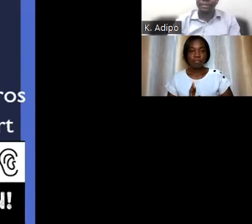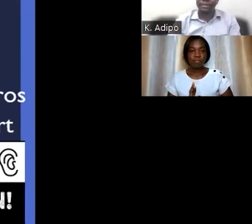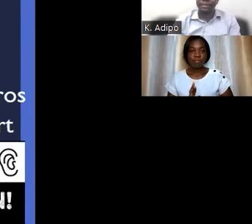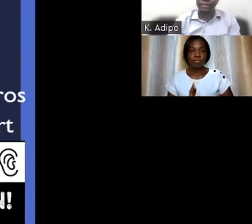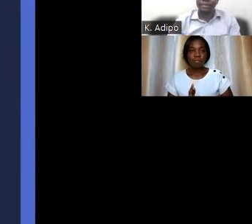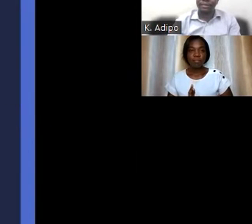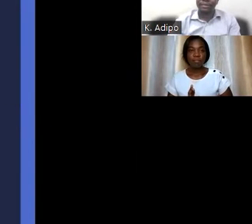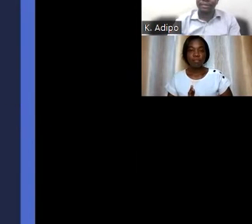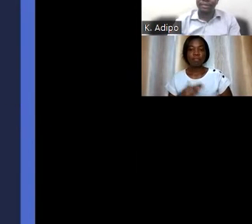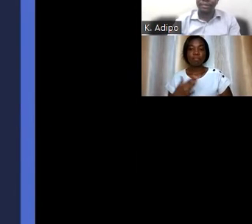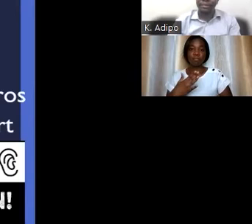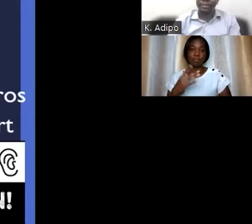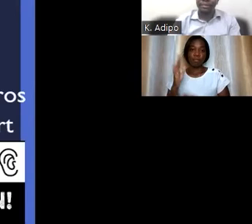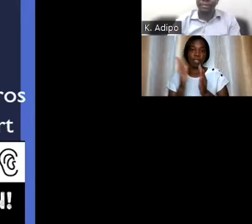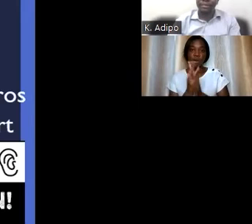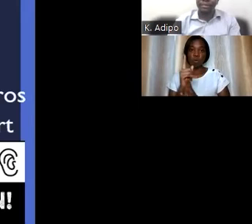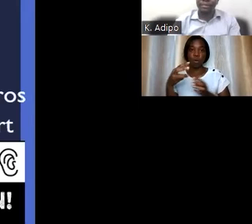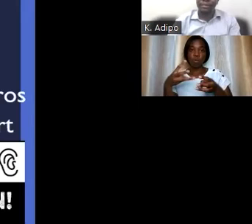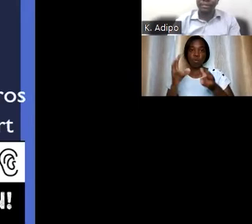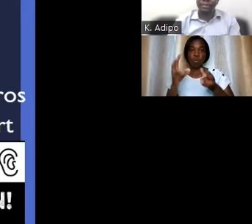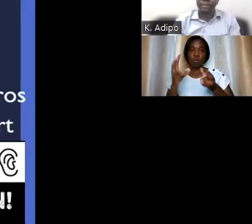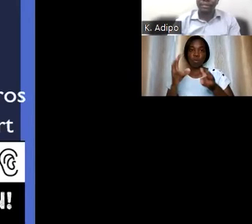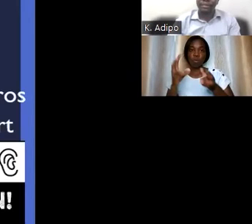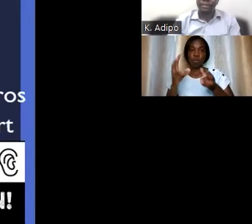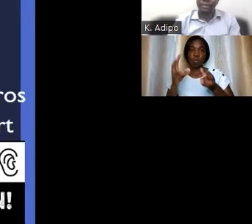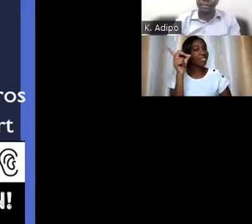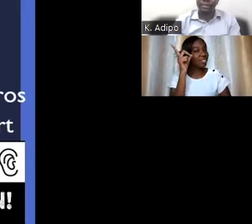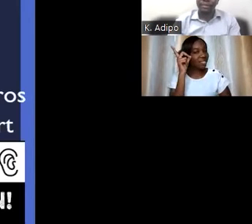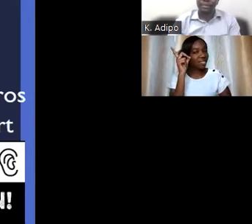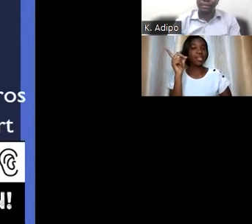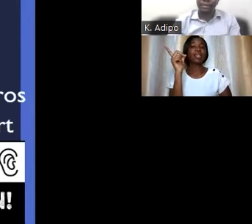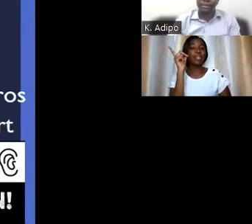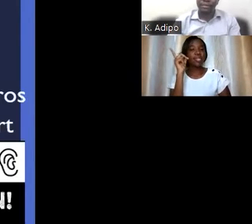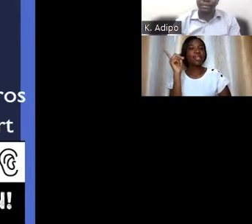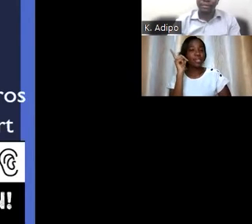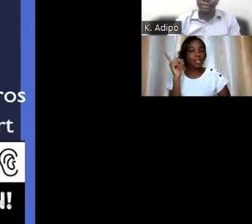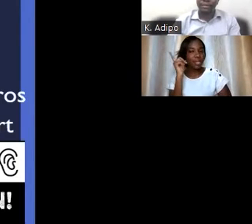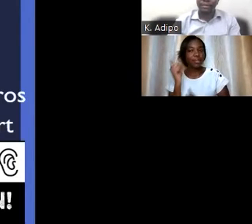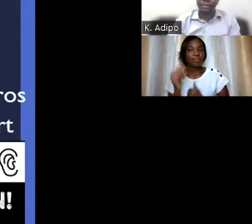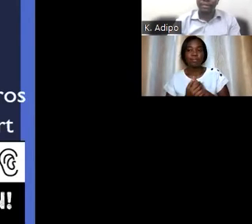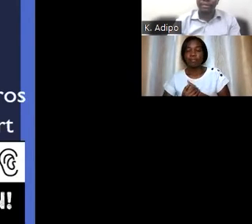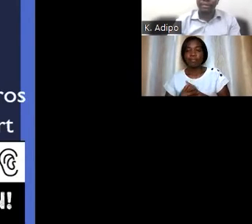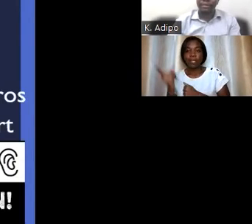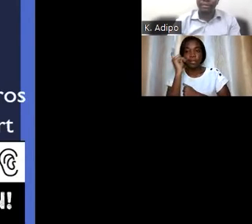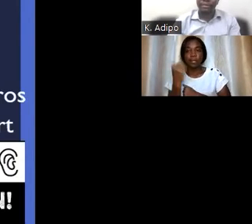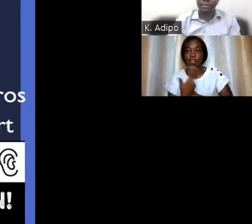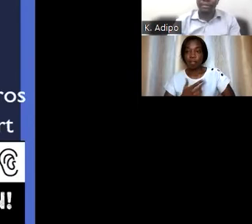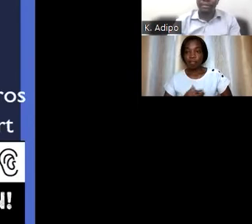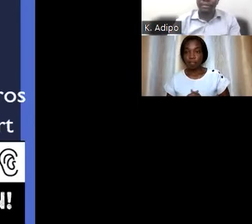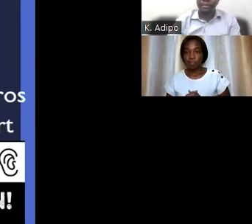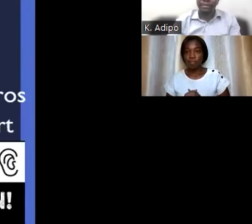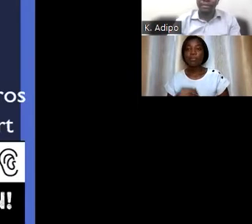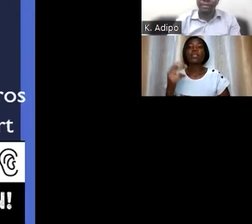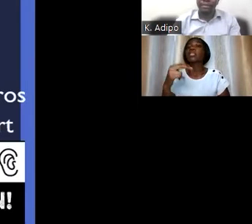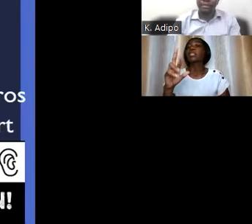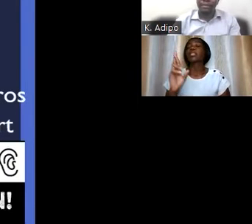And one of the ways is listen. Listen to us. HR's job